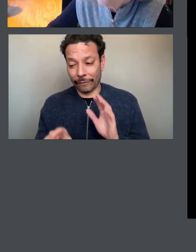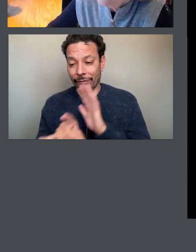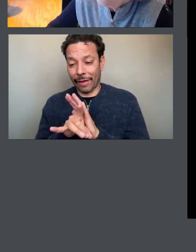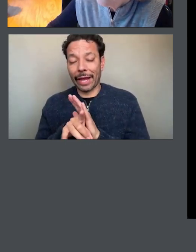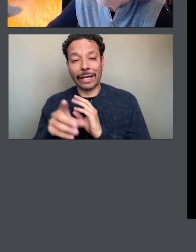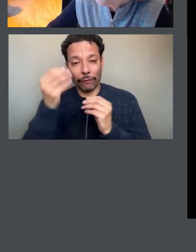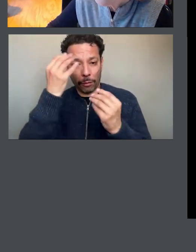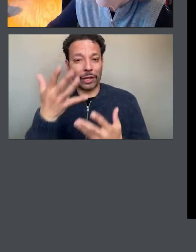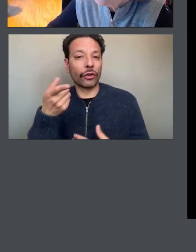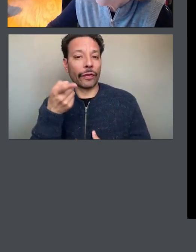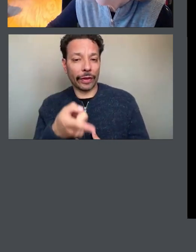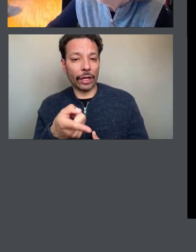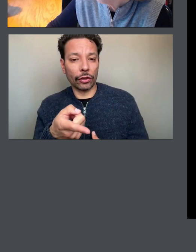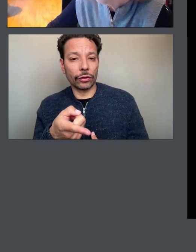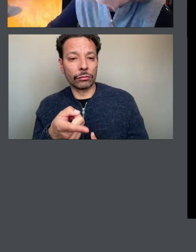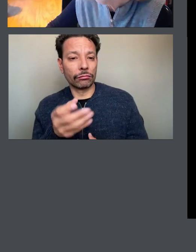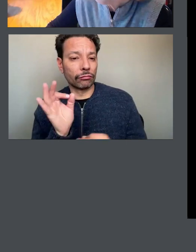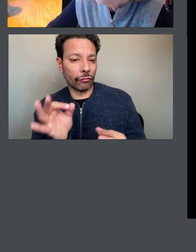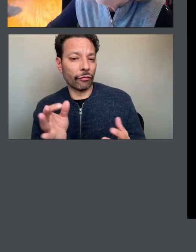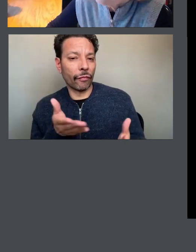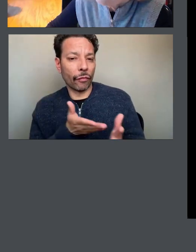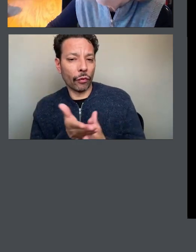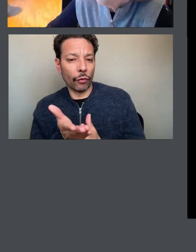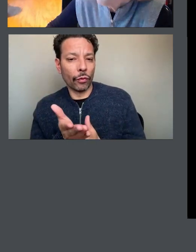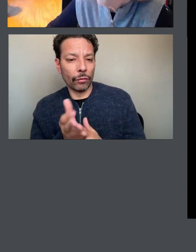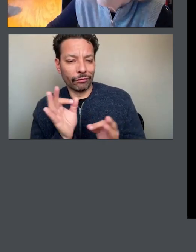information concisely.